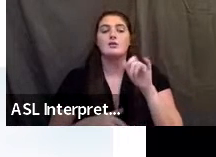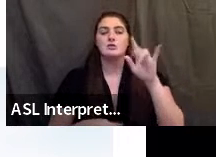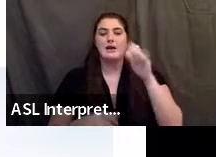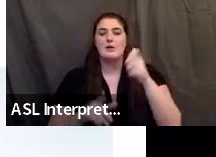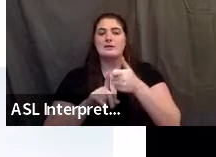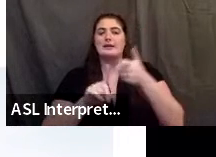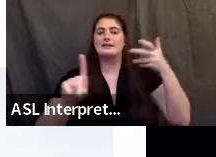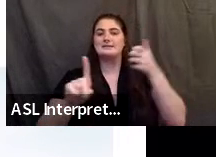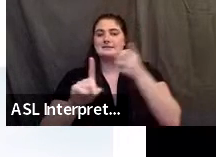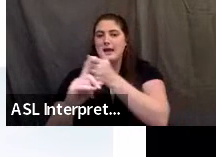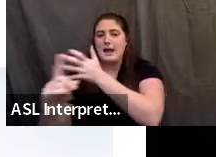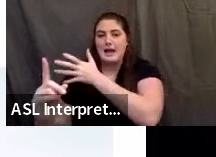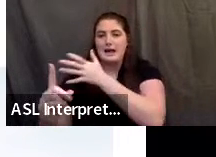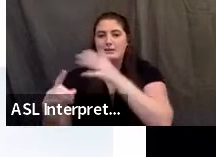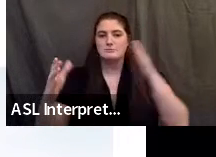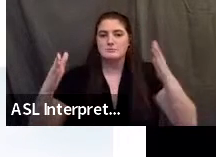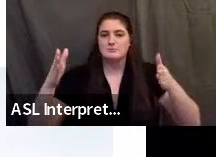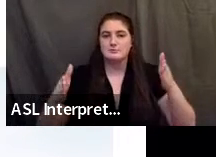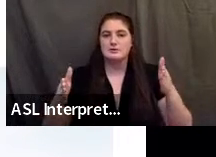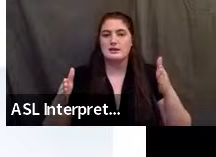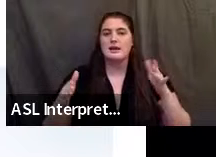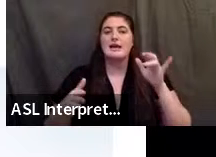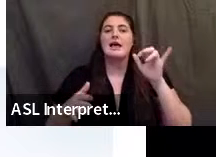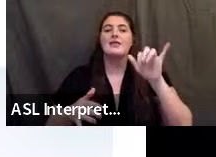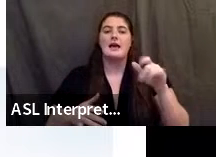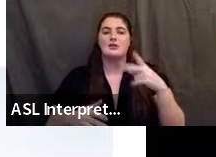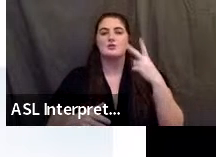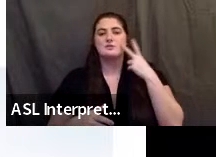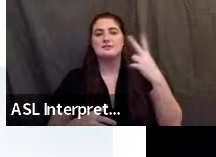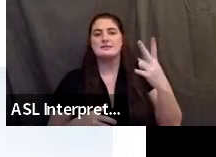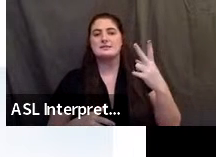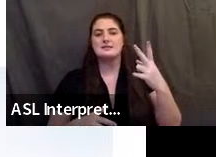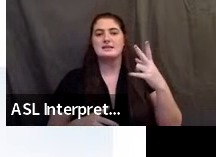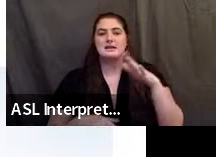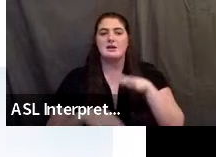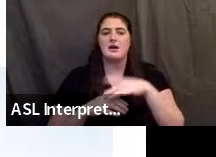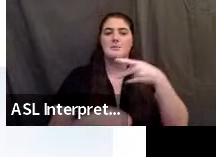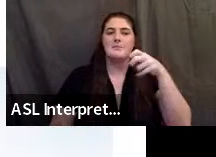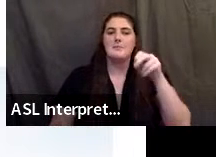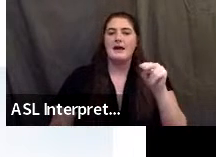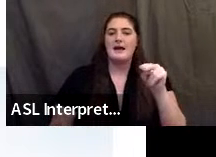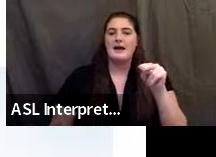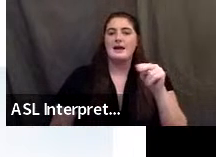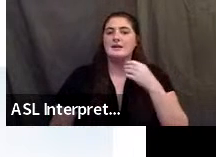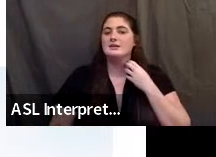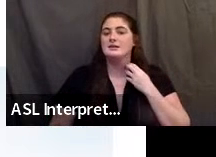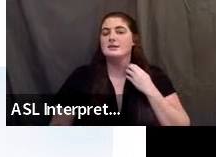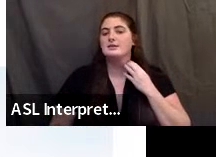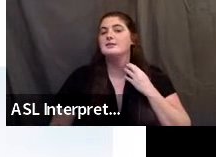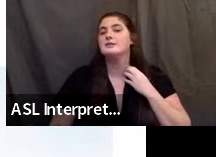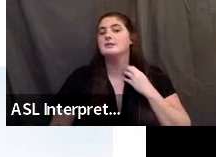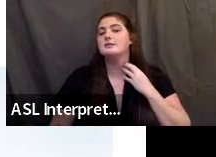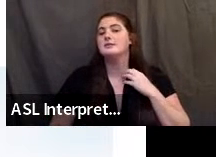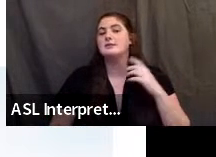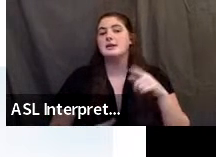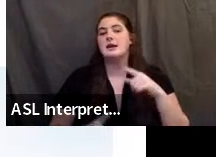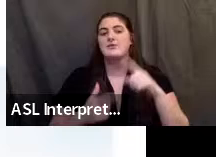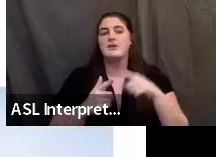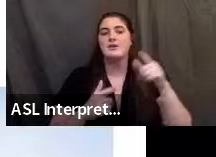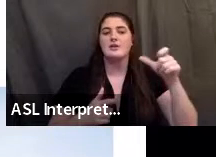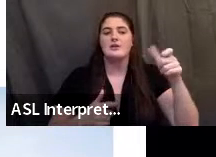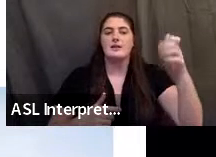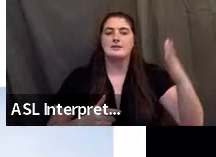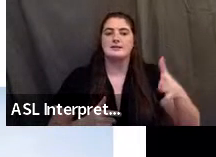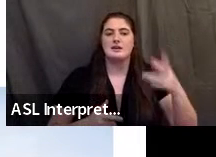either side. And then this extends and you see it coming through on Penn. And then on this side, we have that other glass infill building